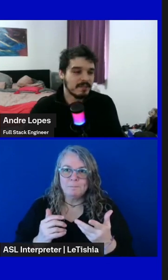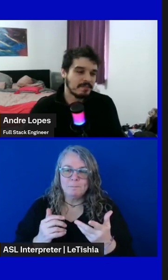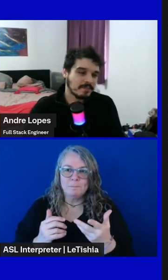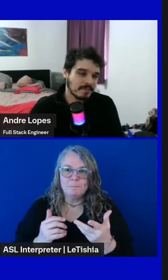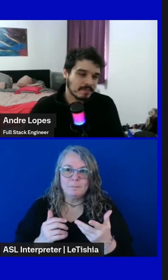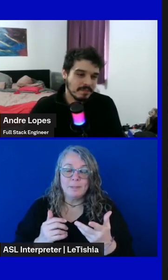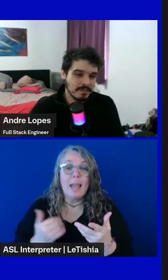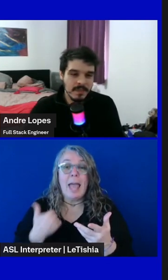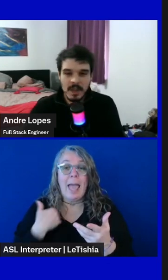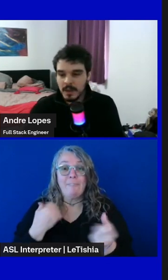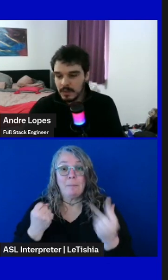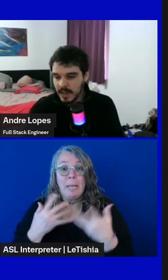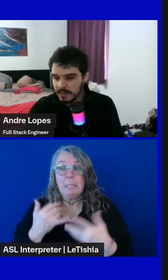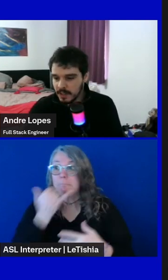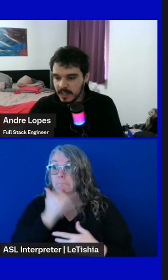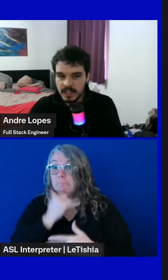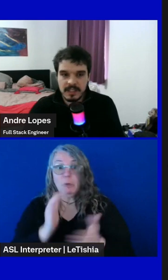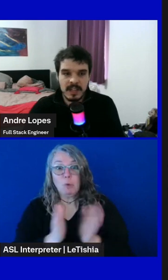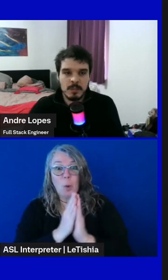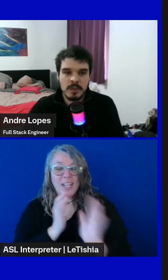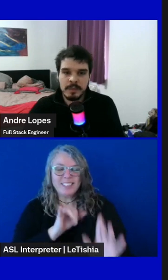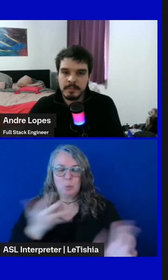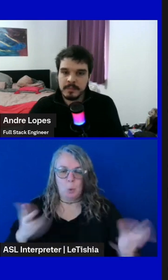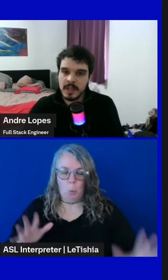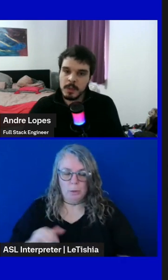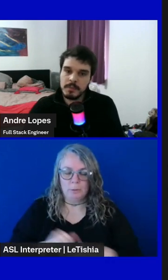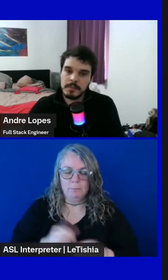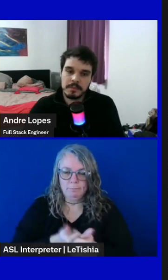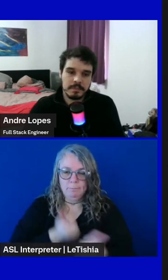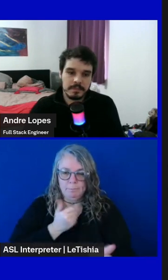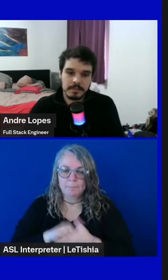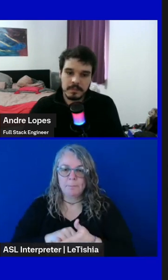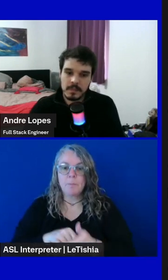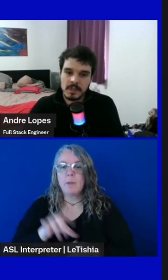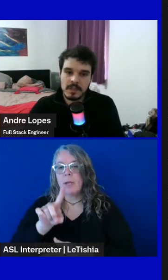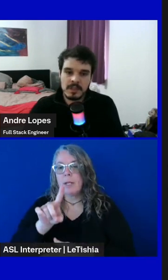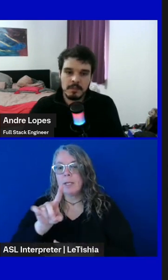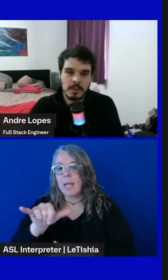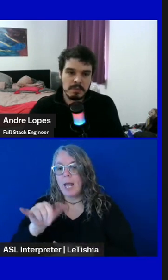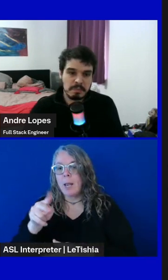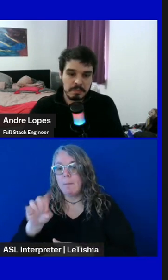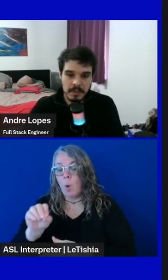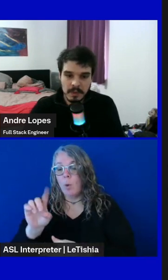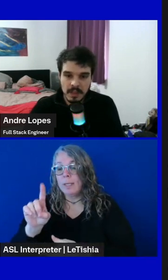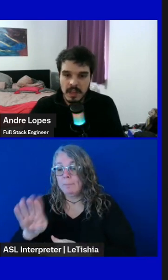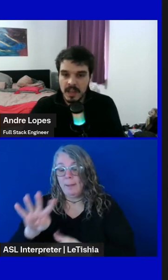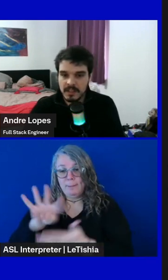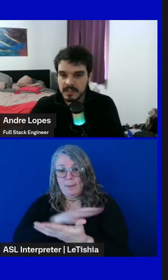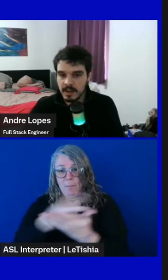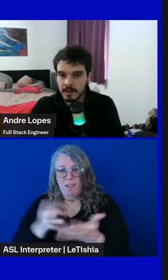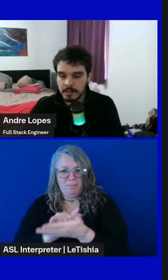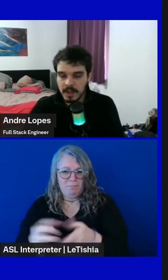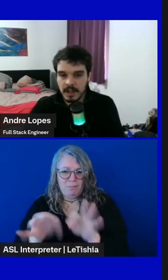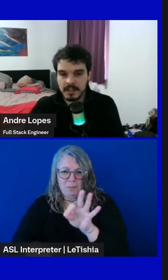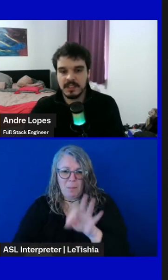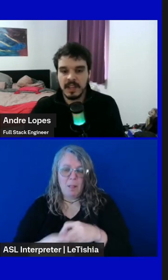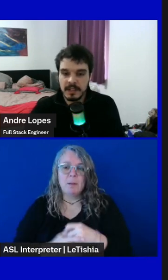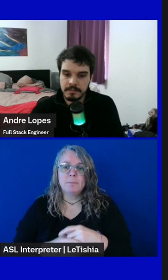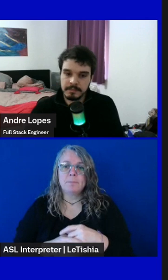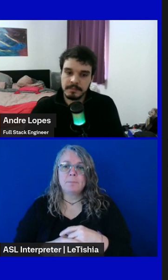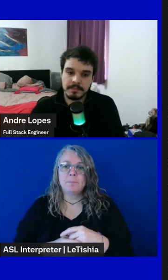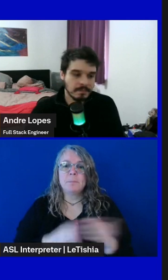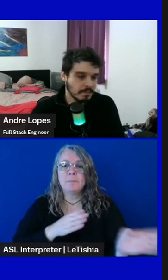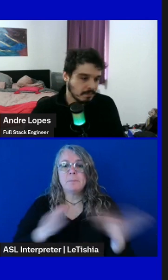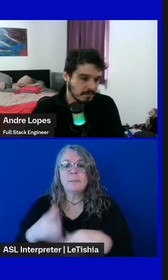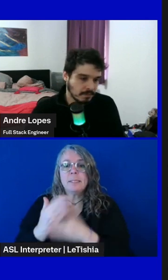mistake. We have here a DynamoDB table, simple, and some seed